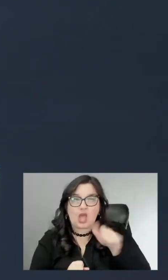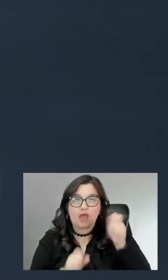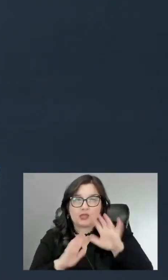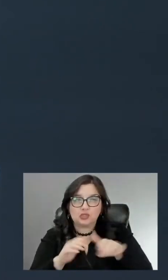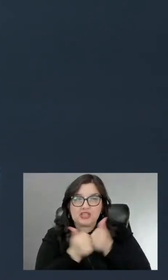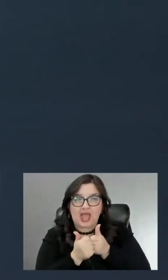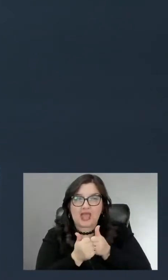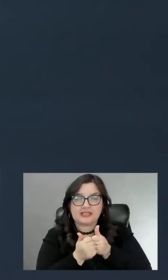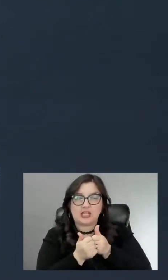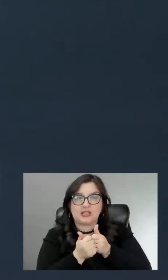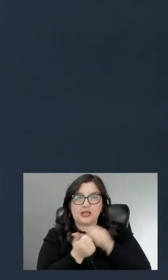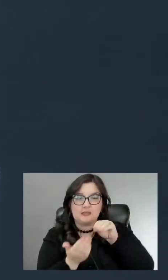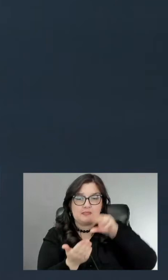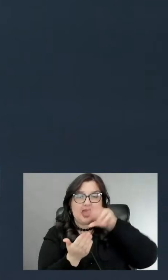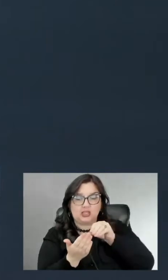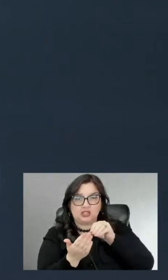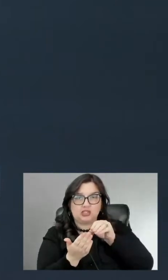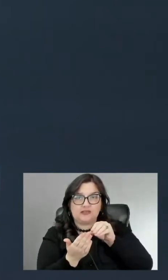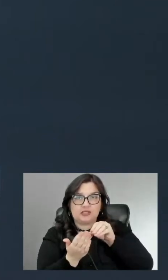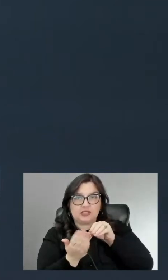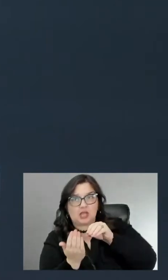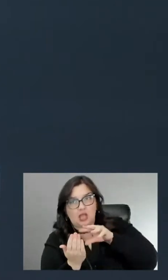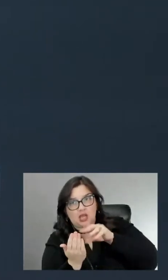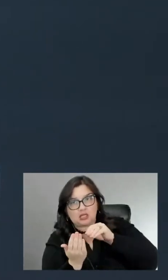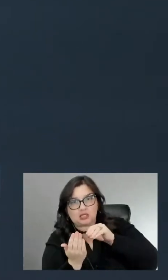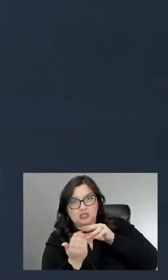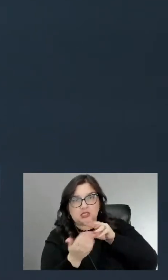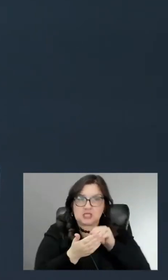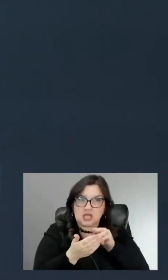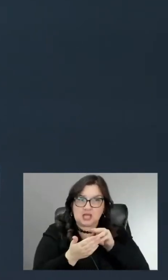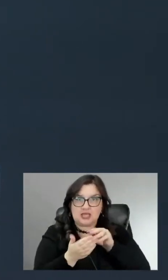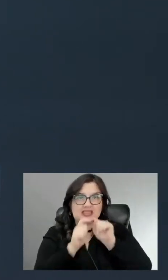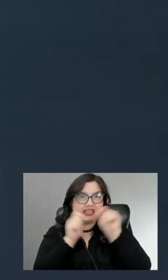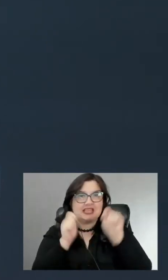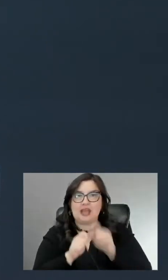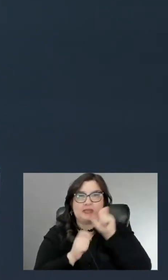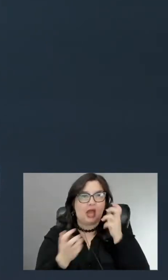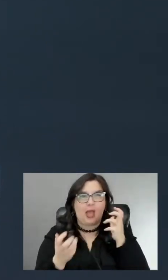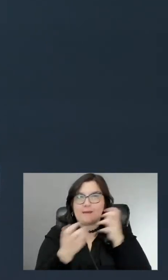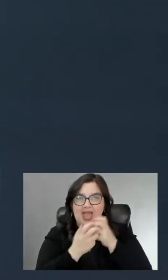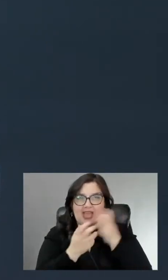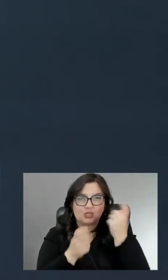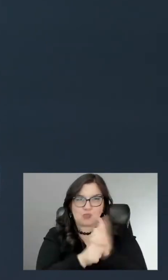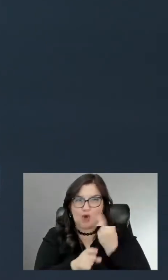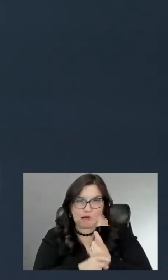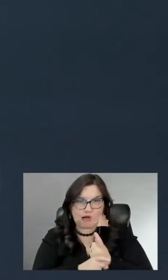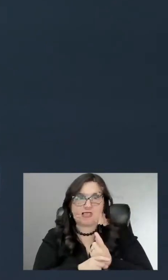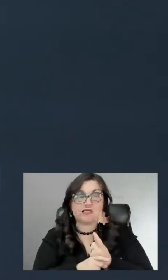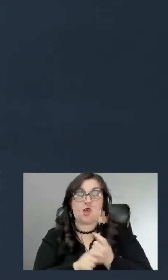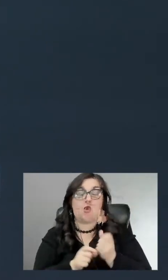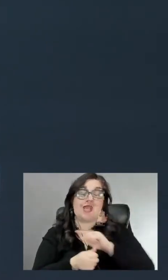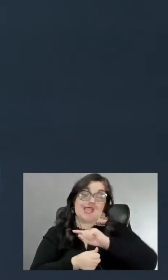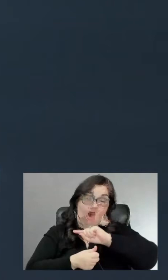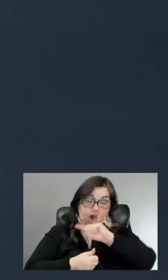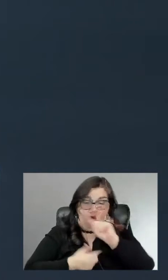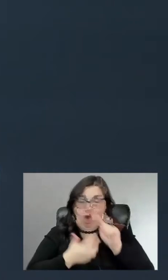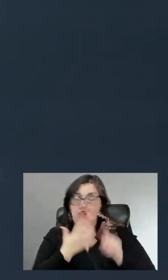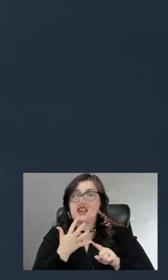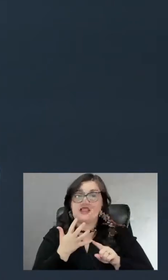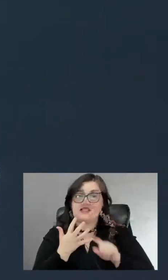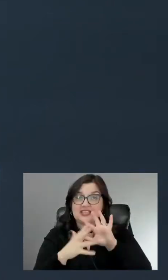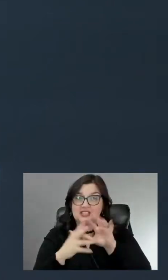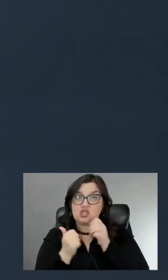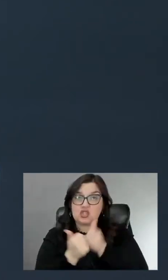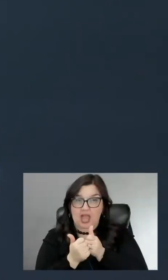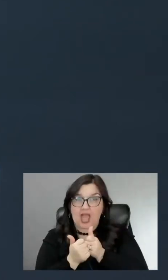like slant, and you take a picture, then the template doesn't match properly. Right. Yeah. So all these challenges, made us,